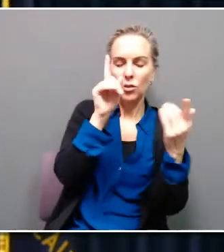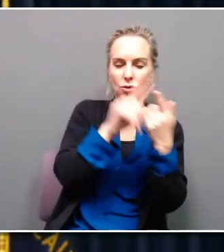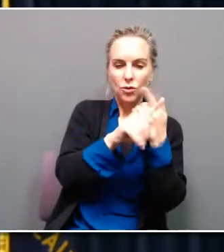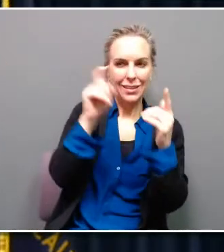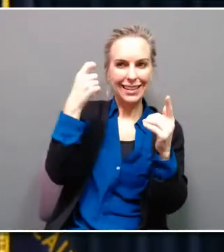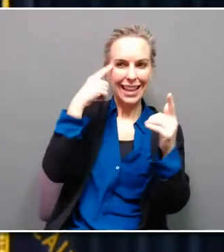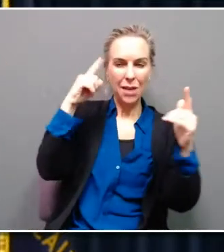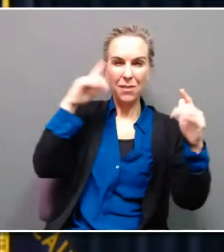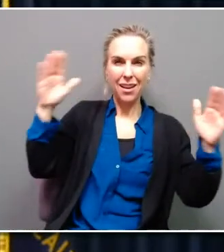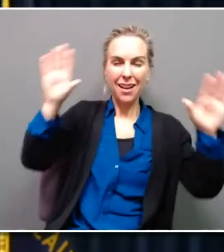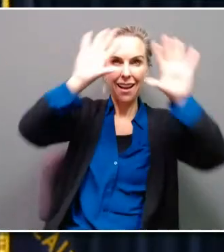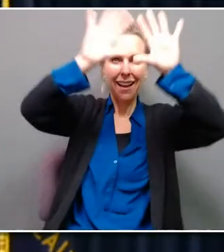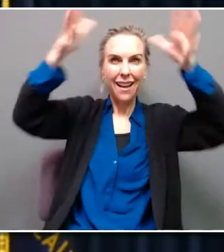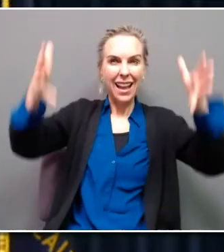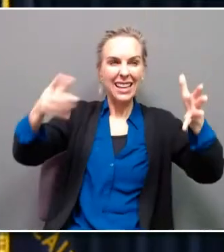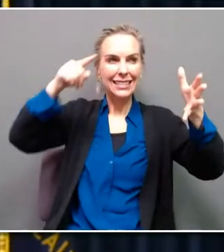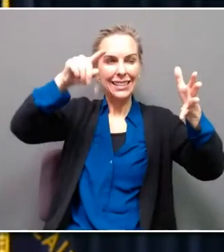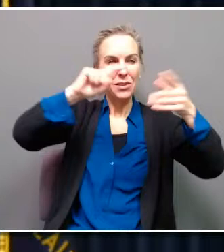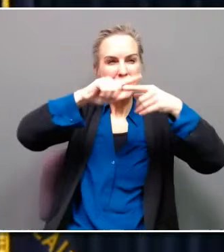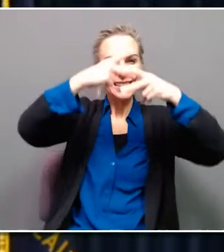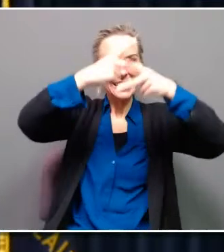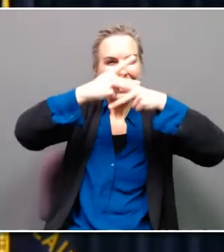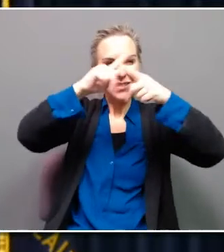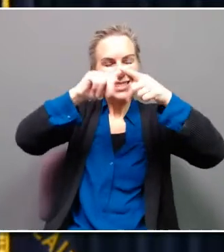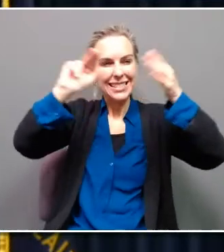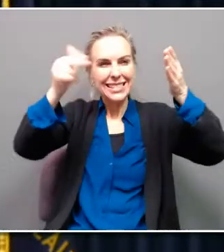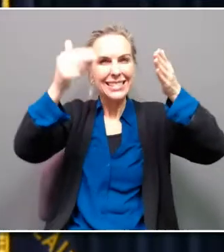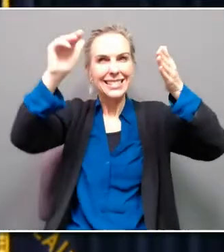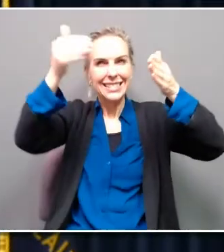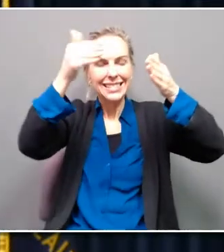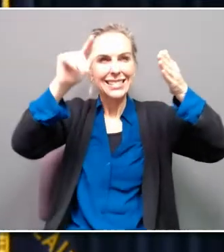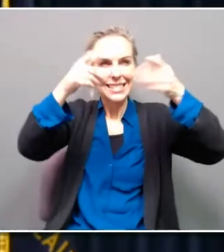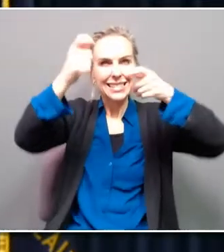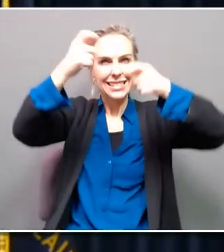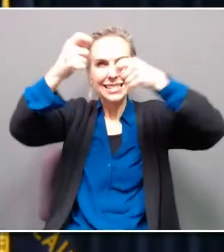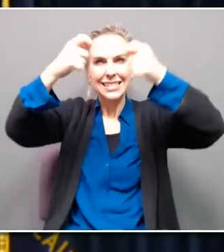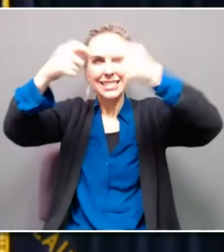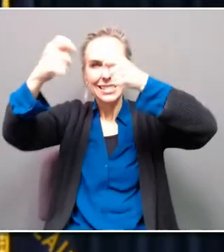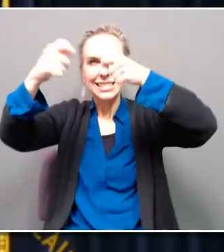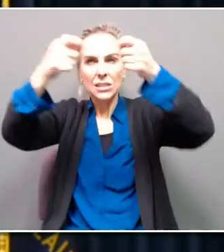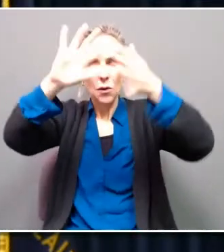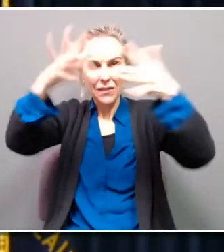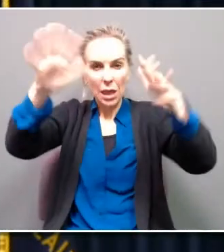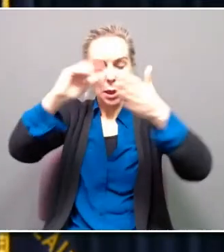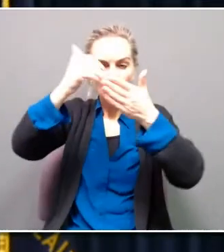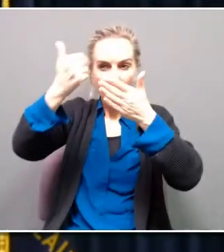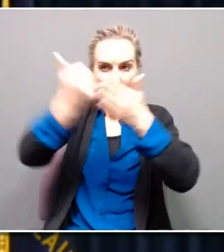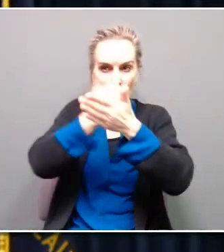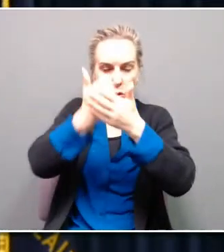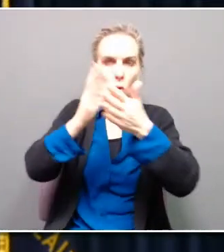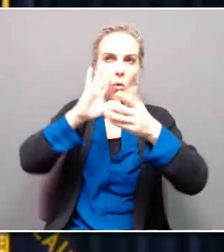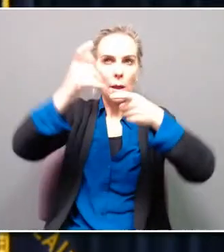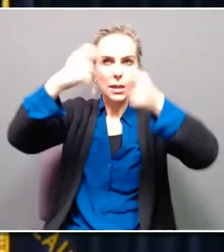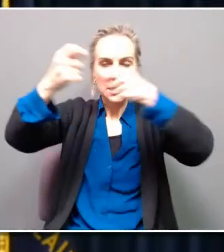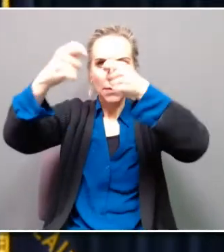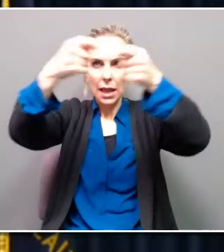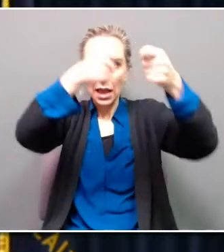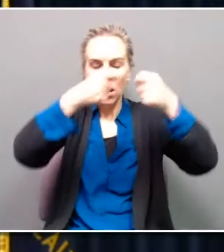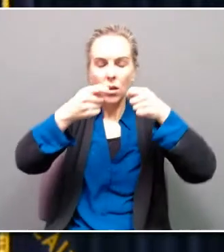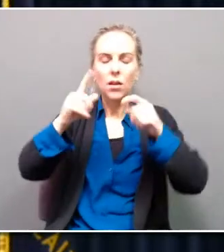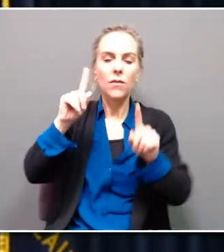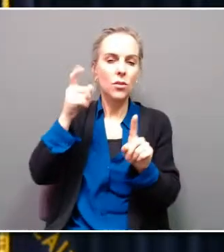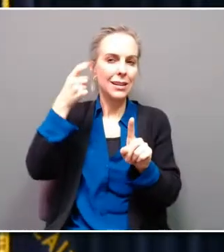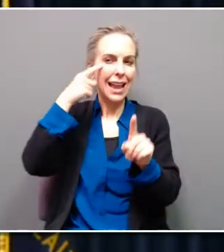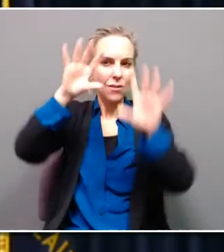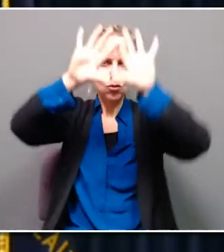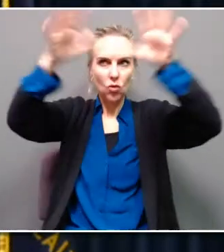off, the new tiles are being built, and then those tiles will be replaced on the Capitol dome.